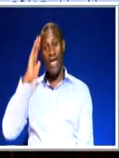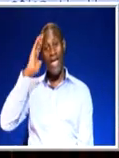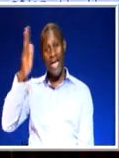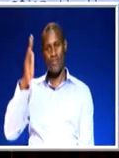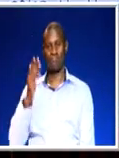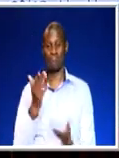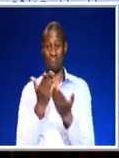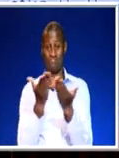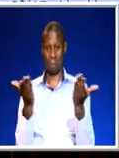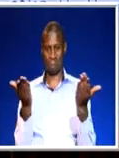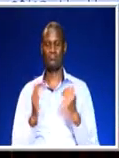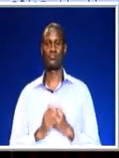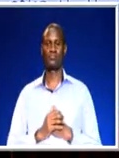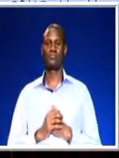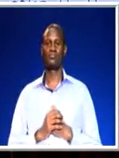Hello viewer.